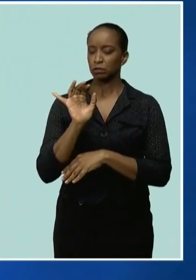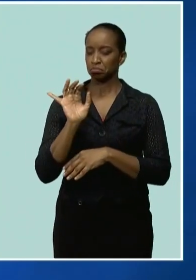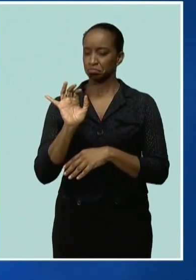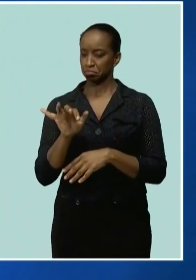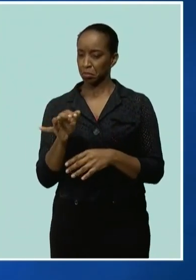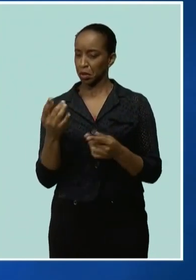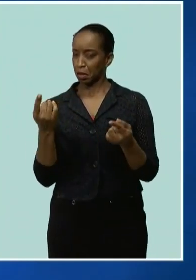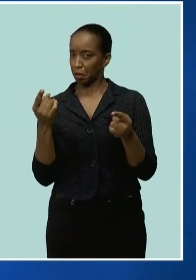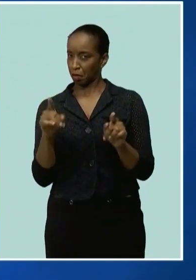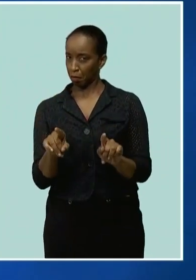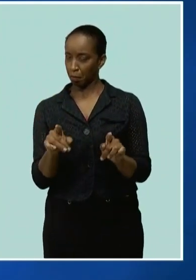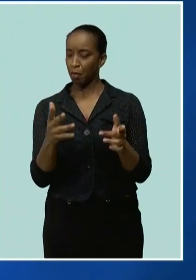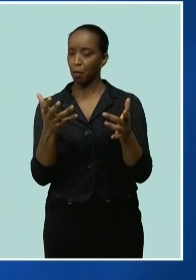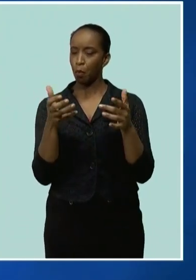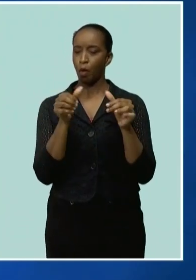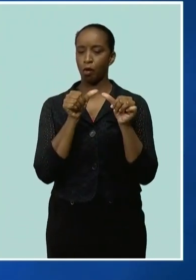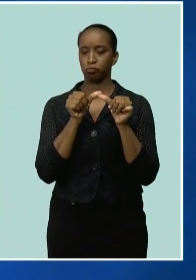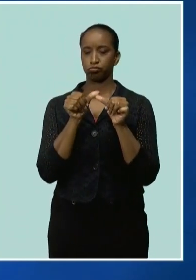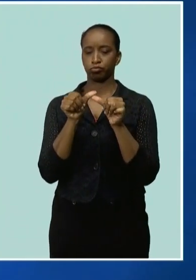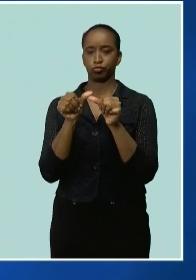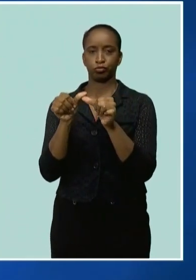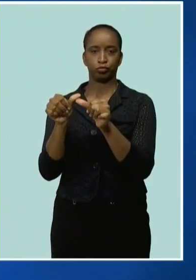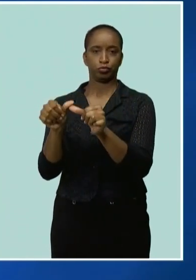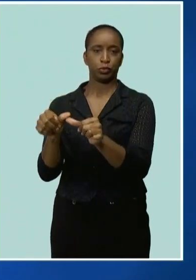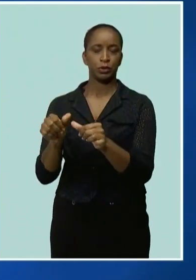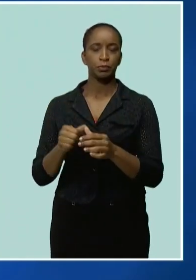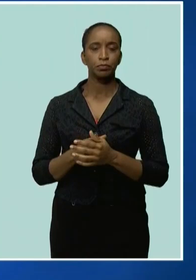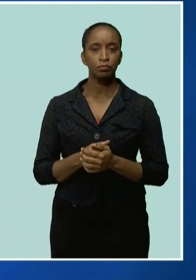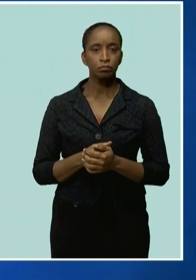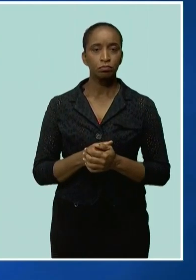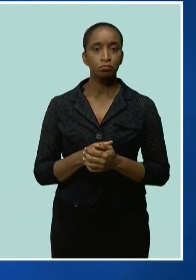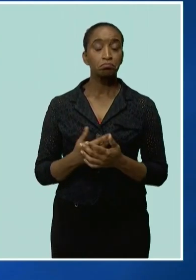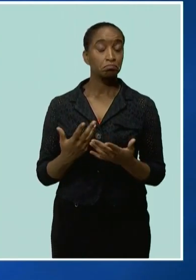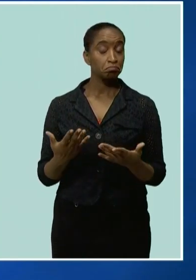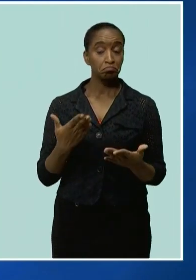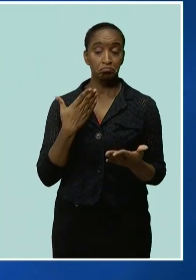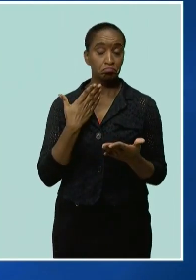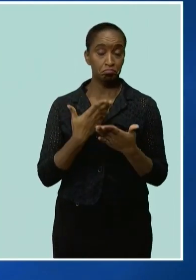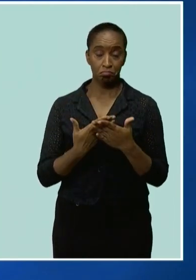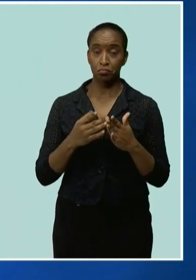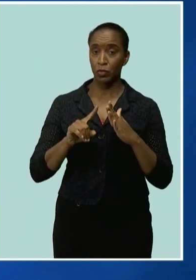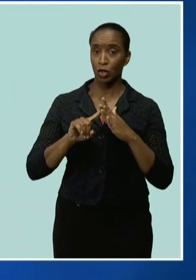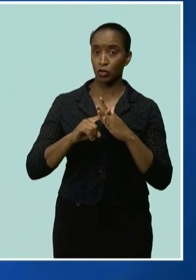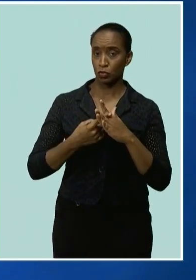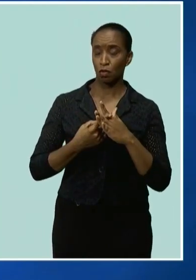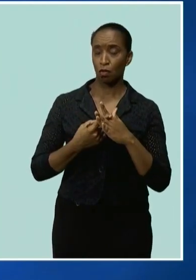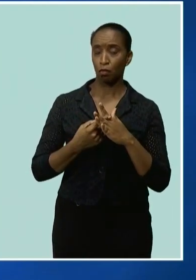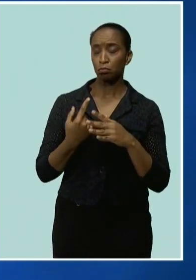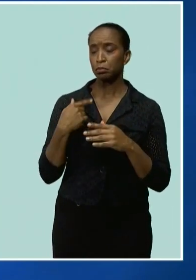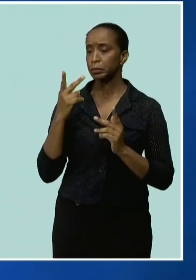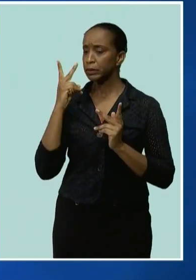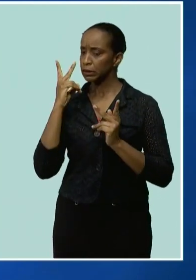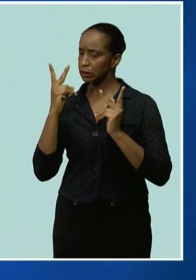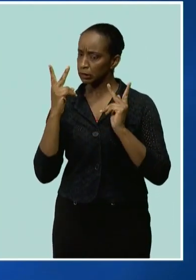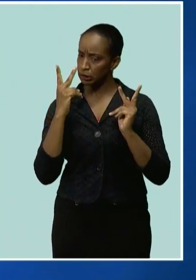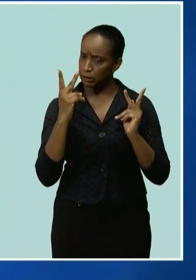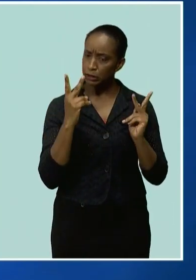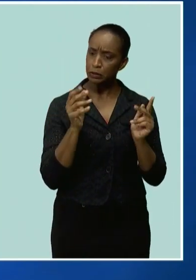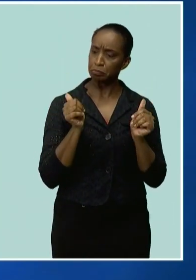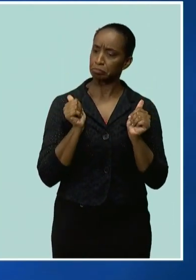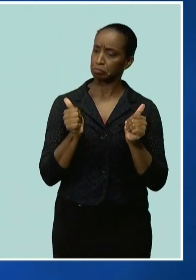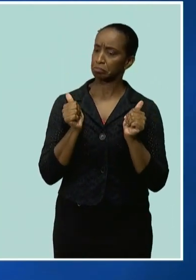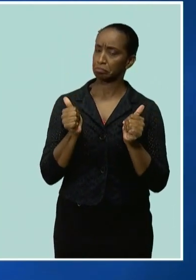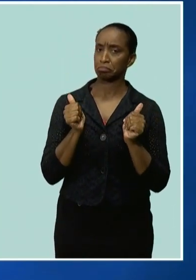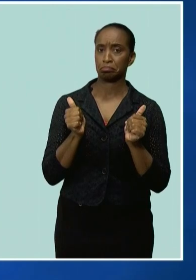today remain the norm. It was off to a good start. I was really pleased with what I have seen,